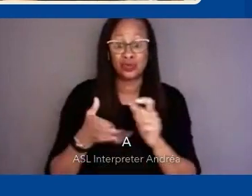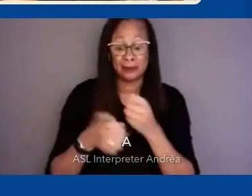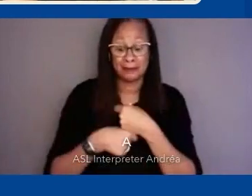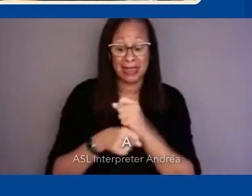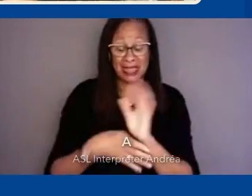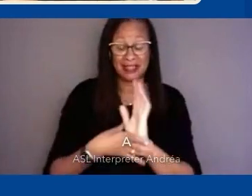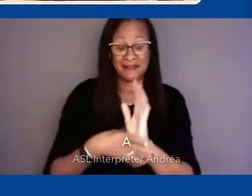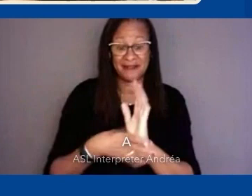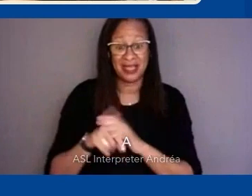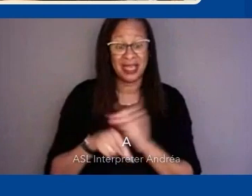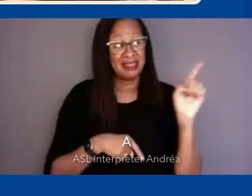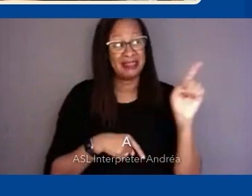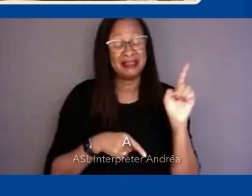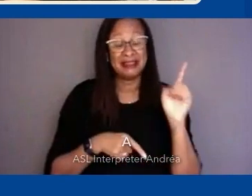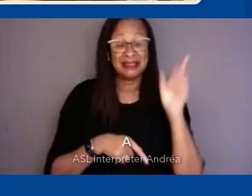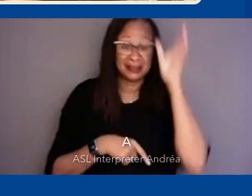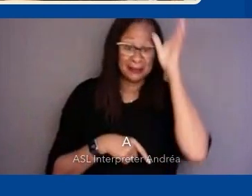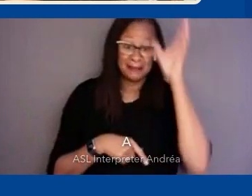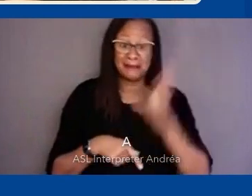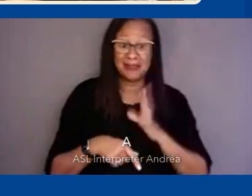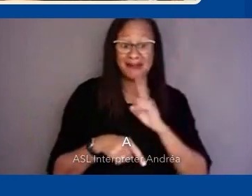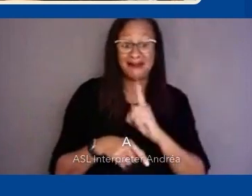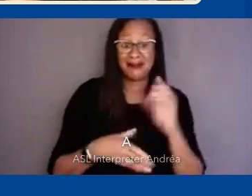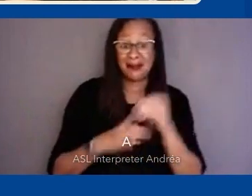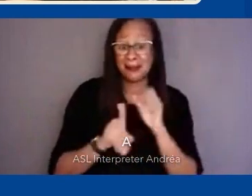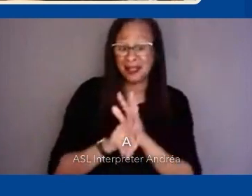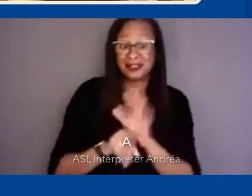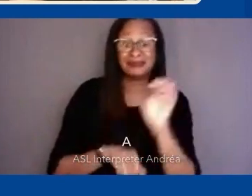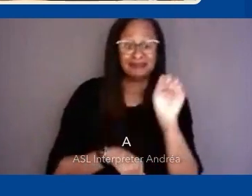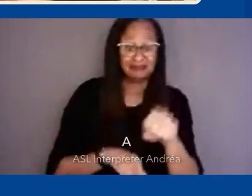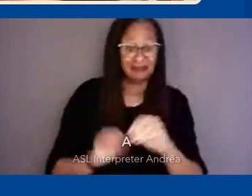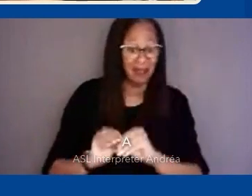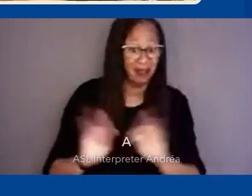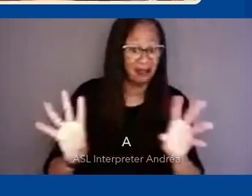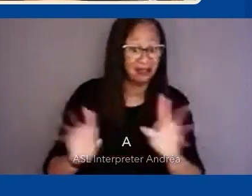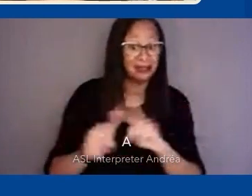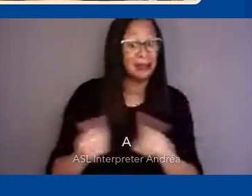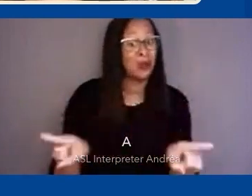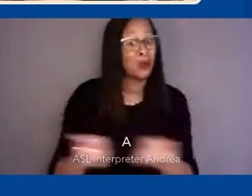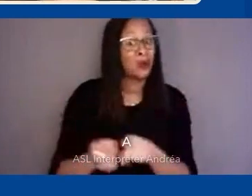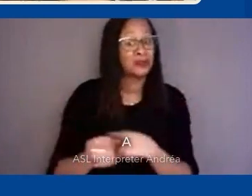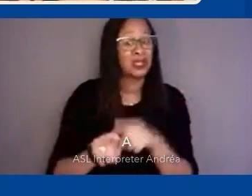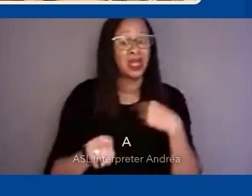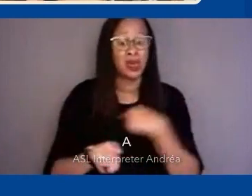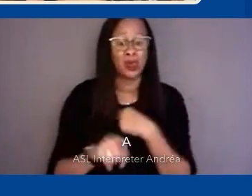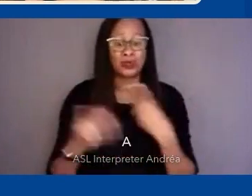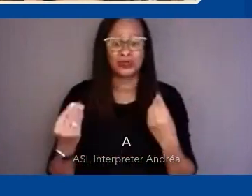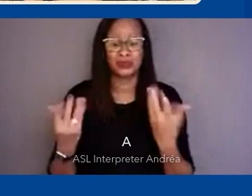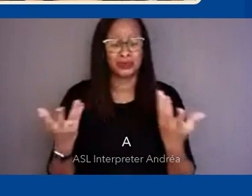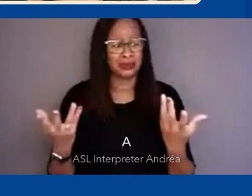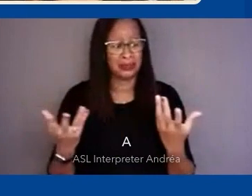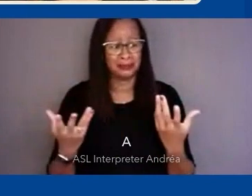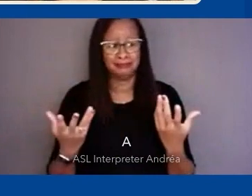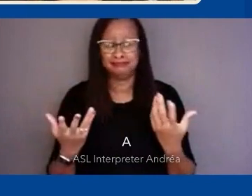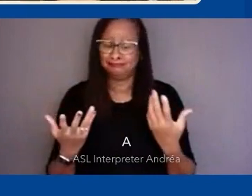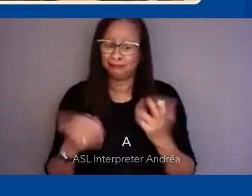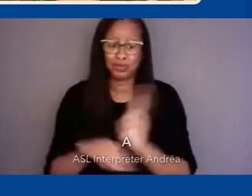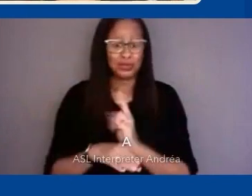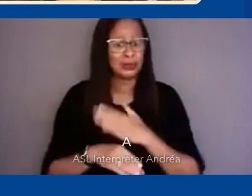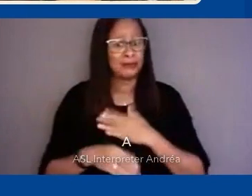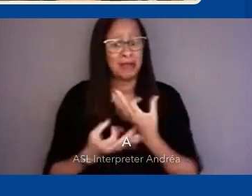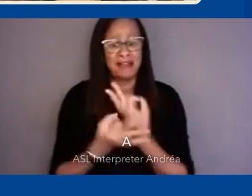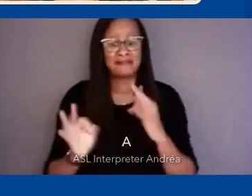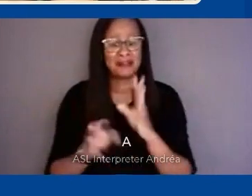are being impacted. But then also, we're just exercising our free speech rights to